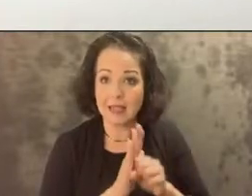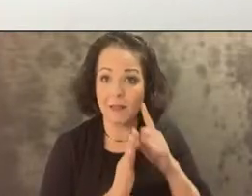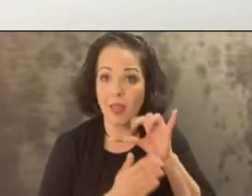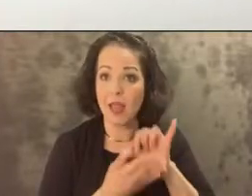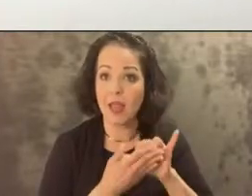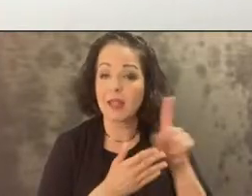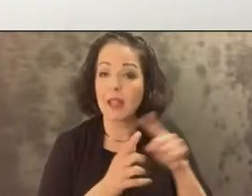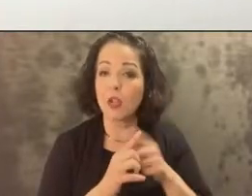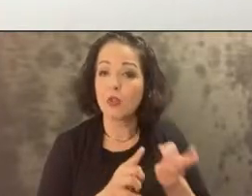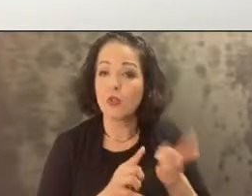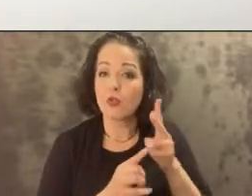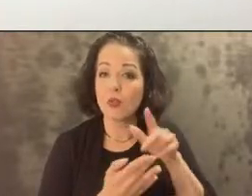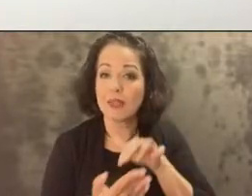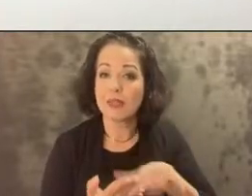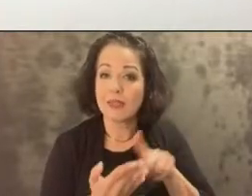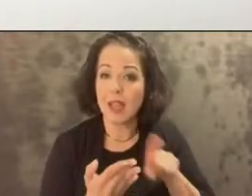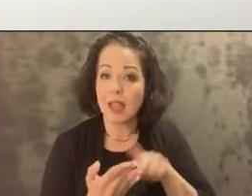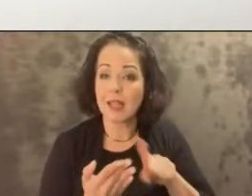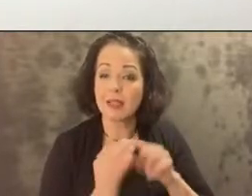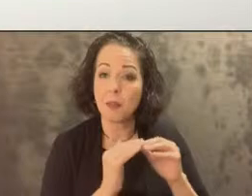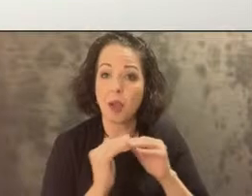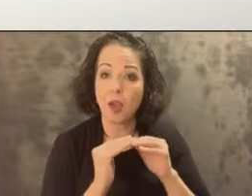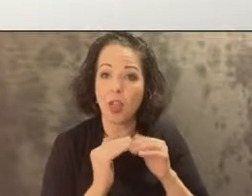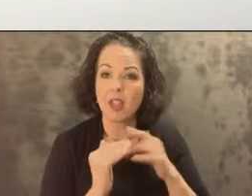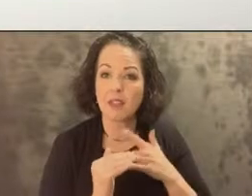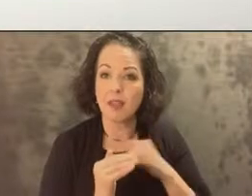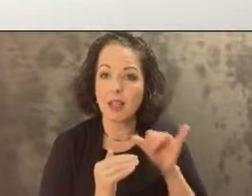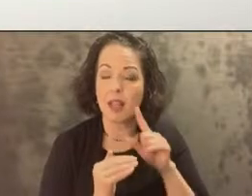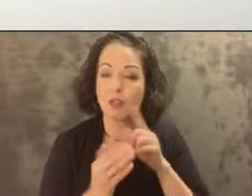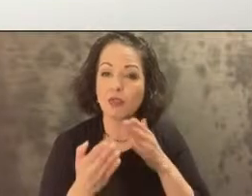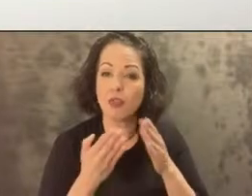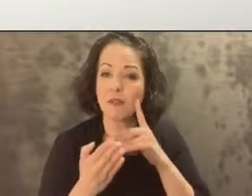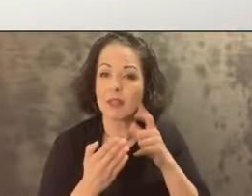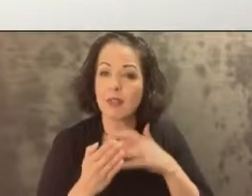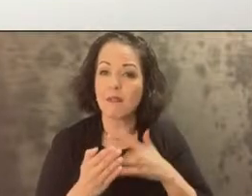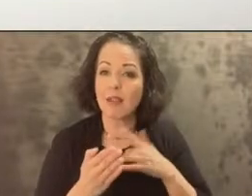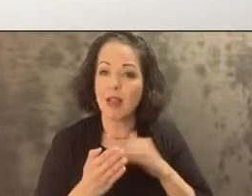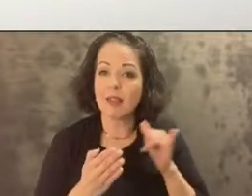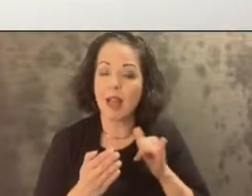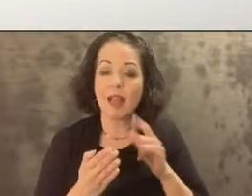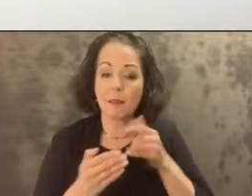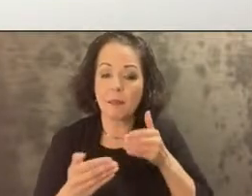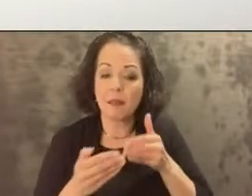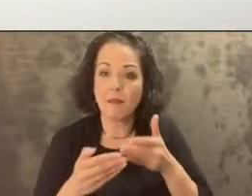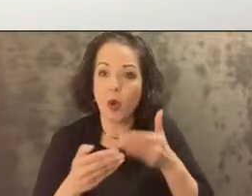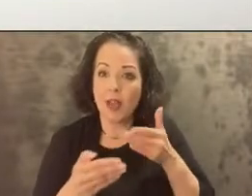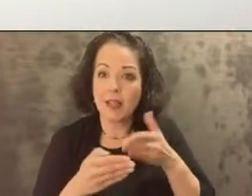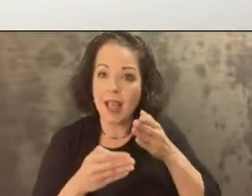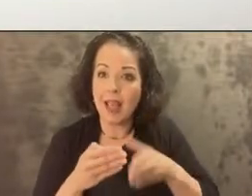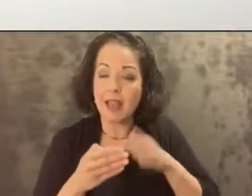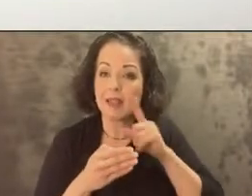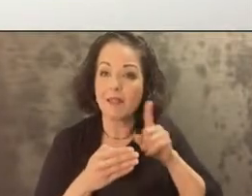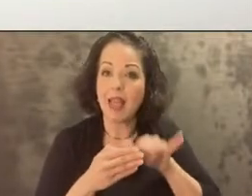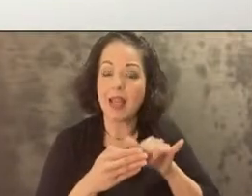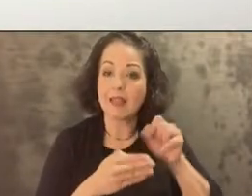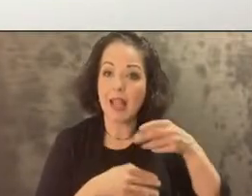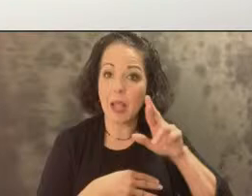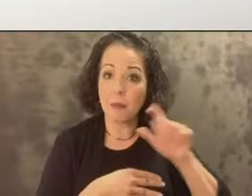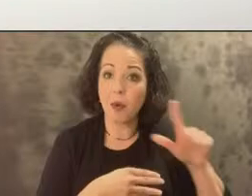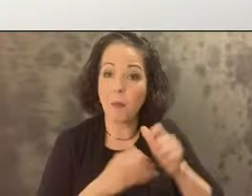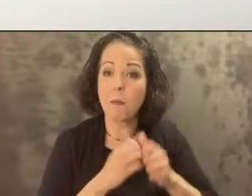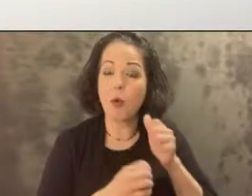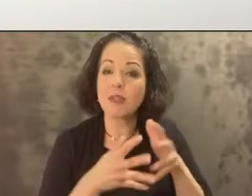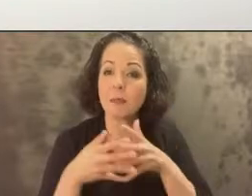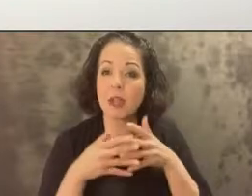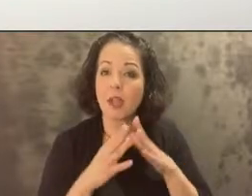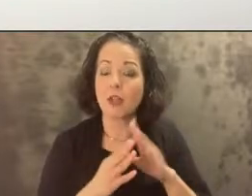2 studies that colleagues and I fielded, survey studies, fielded just before the end of phased allocation in April, we found that a majority of Americans supports the